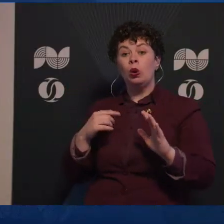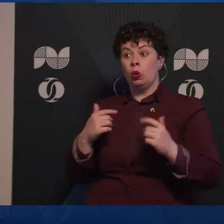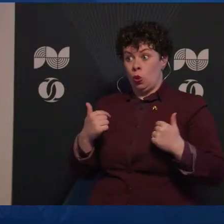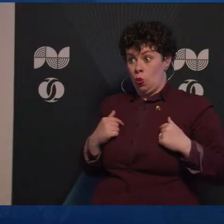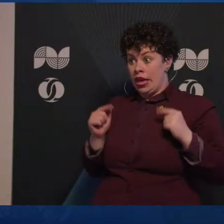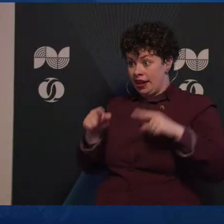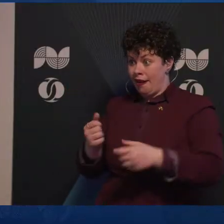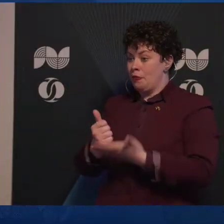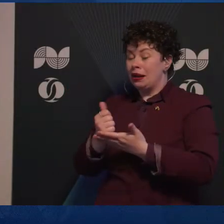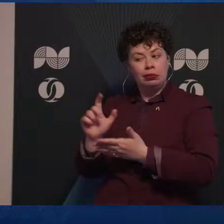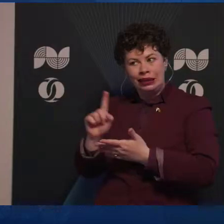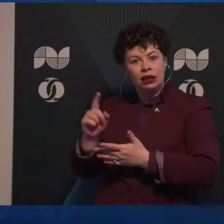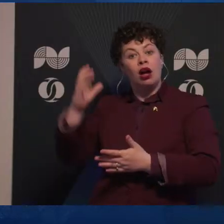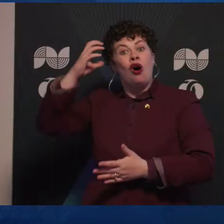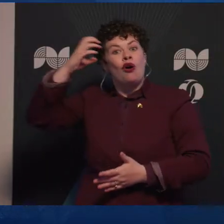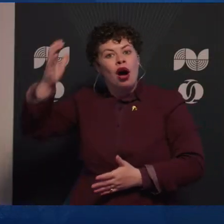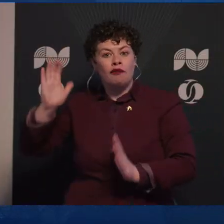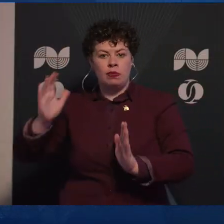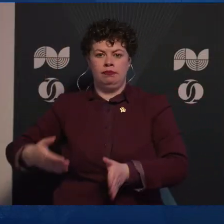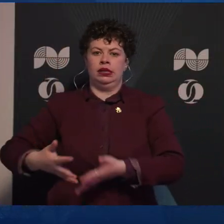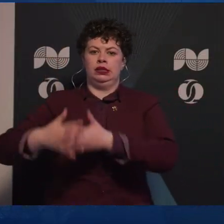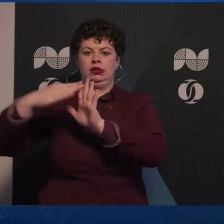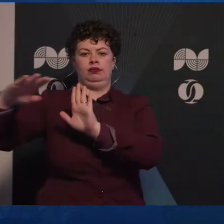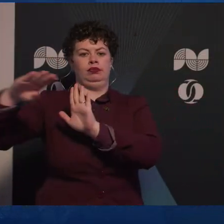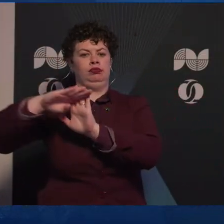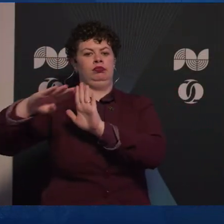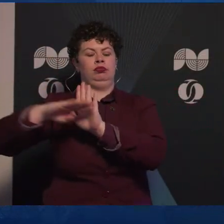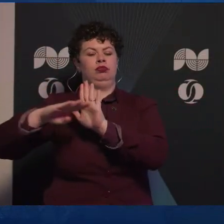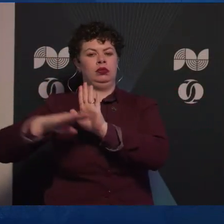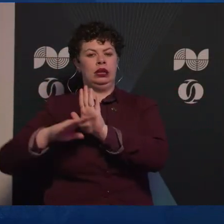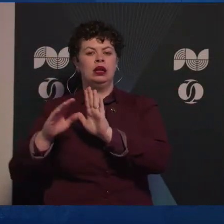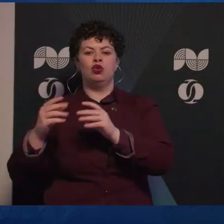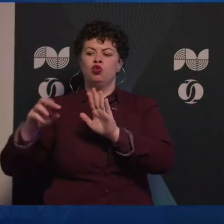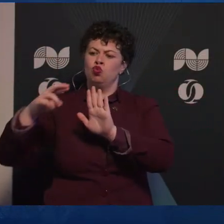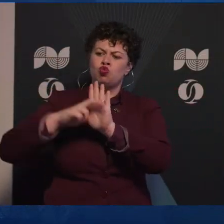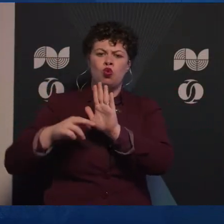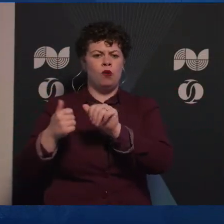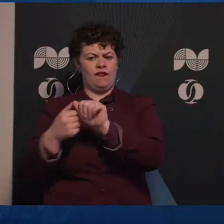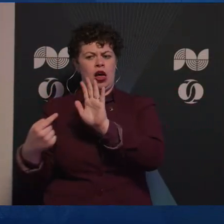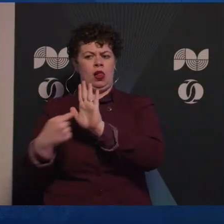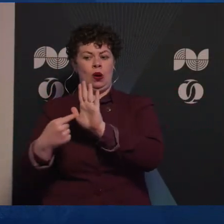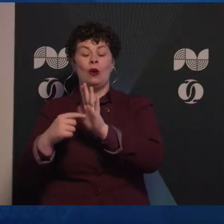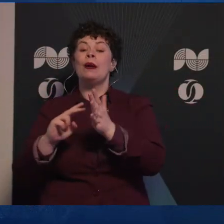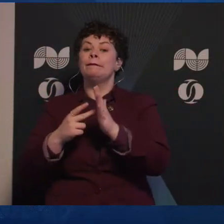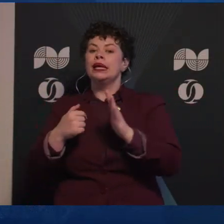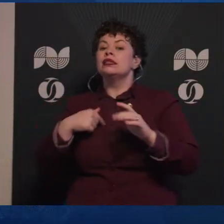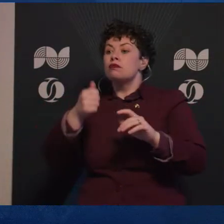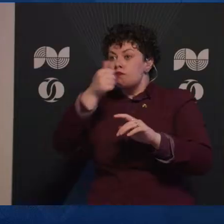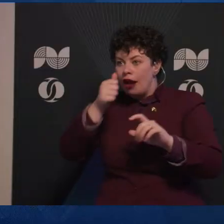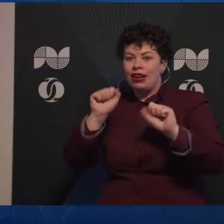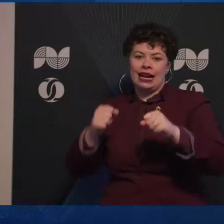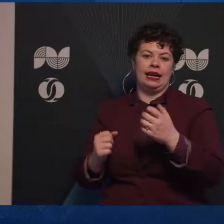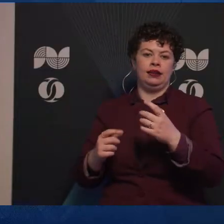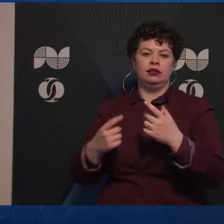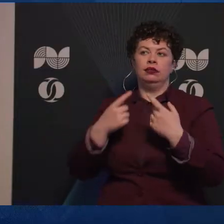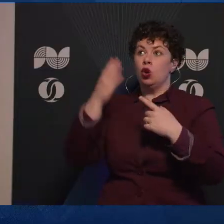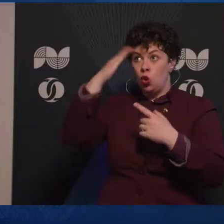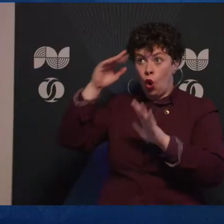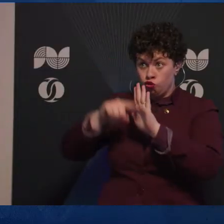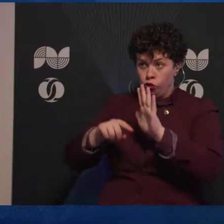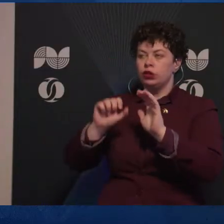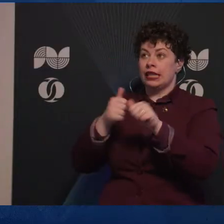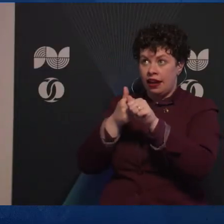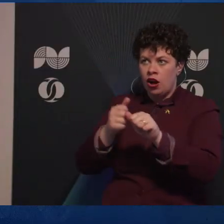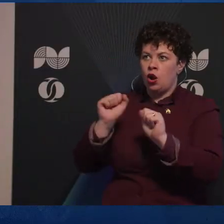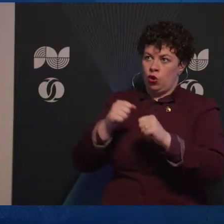to put in place the rules of the game, the enabling institutions in order for private sector companies to be successful. So we're very supportive